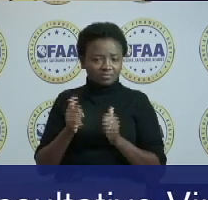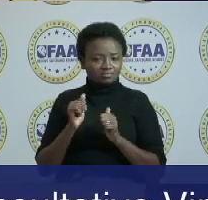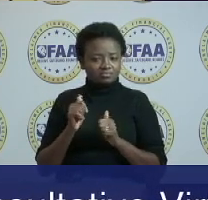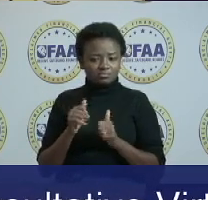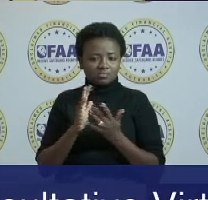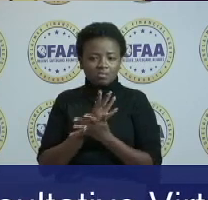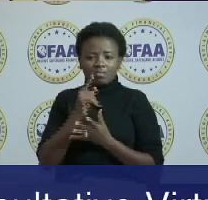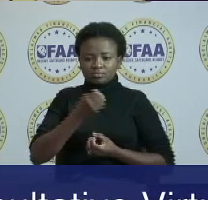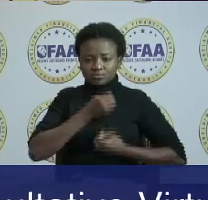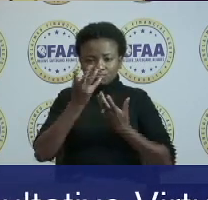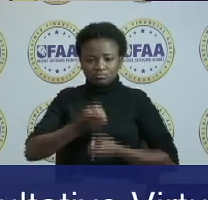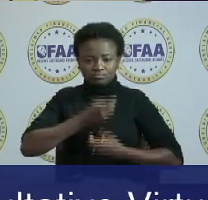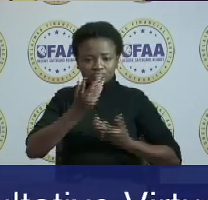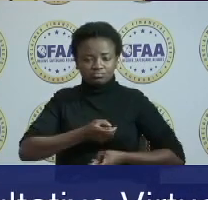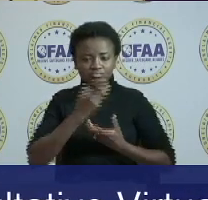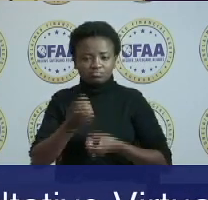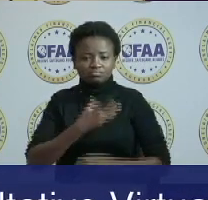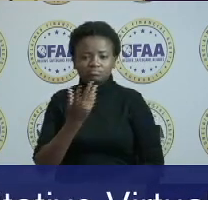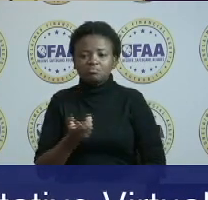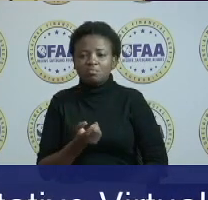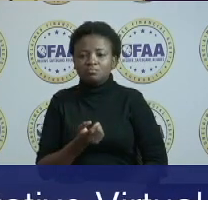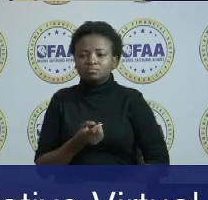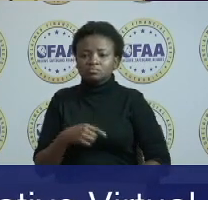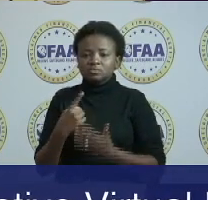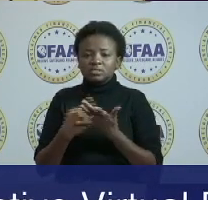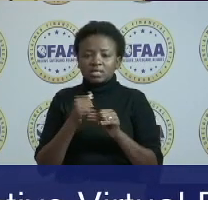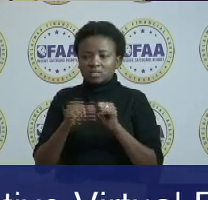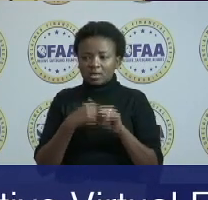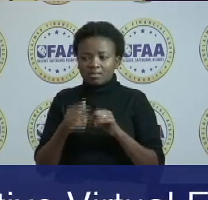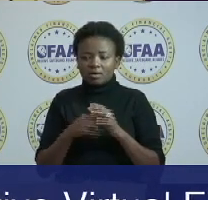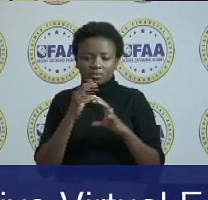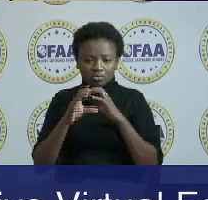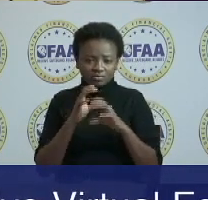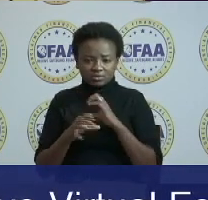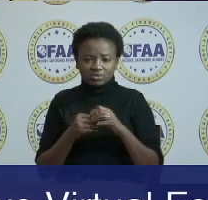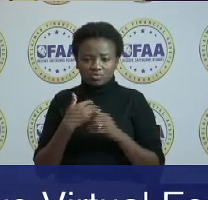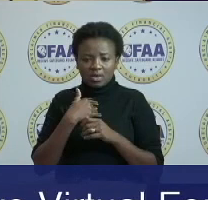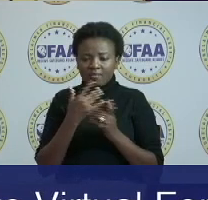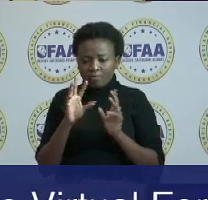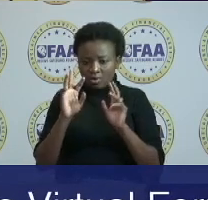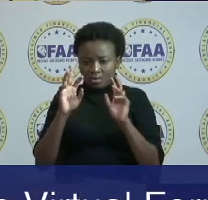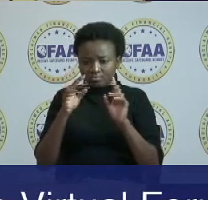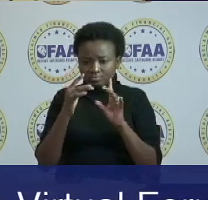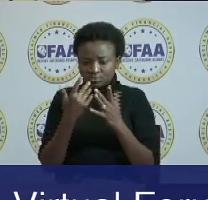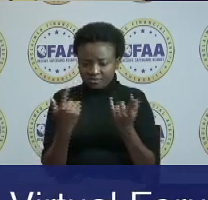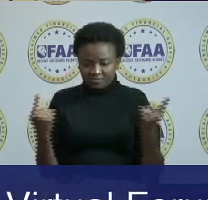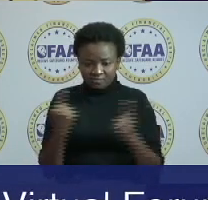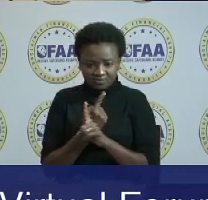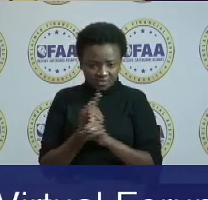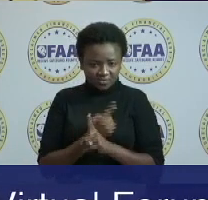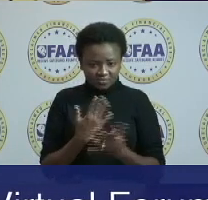his remarks in regards to the conversation that we are having in the space of unclaimed financial assets. And of course,